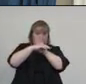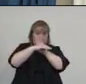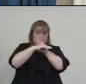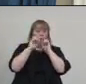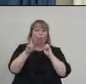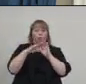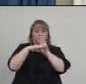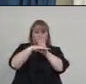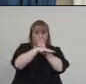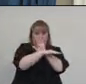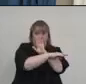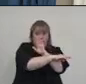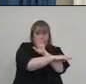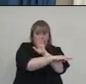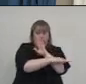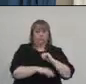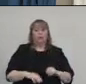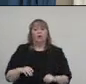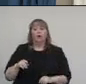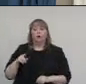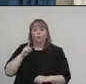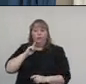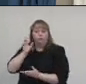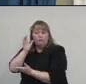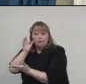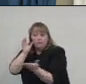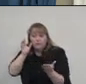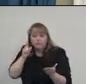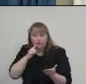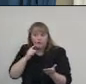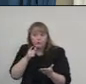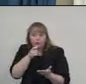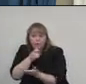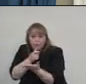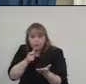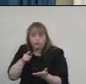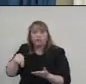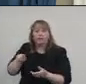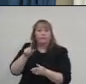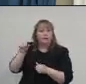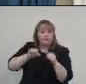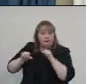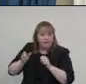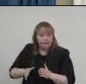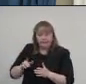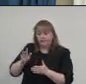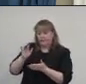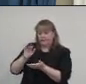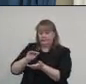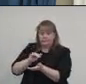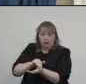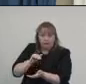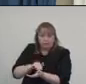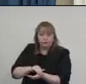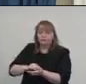newspapers requested copies of these spreadsheets multiple times, only to be told by state agencies it would take 8 to 10 weeks to produce them, if they are produced at